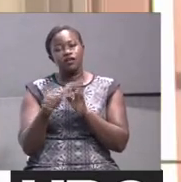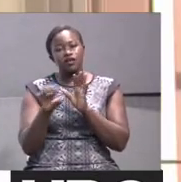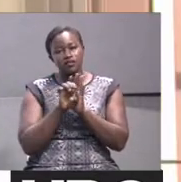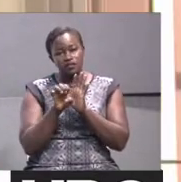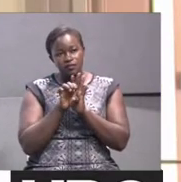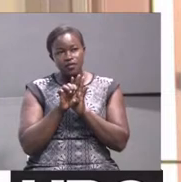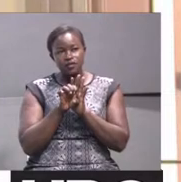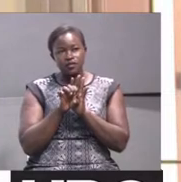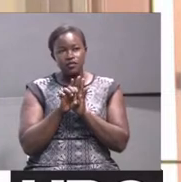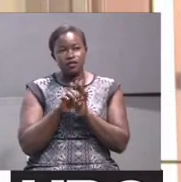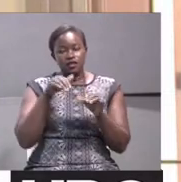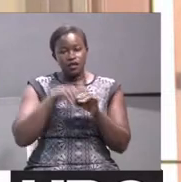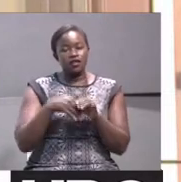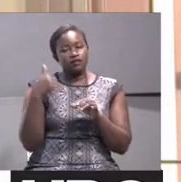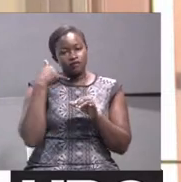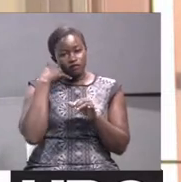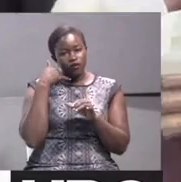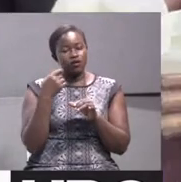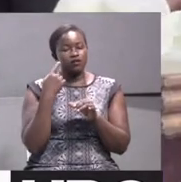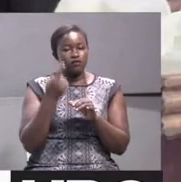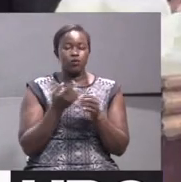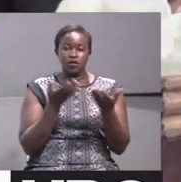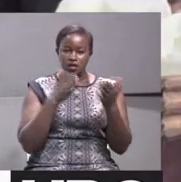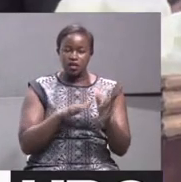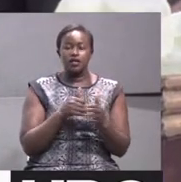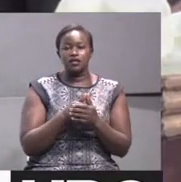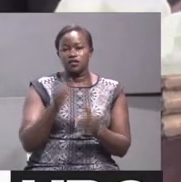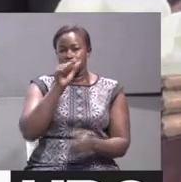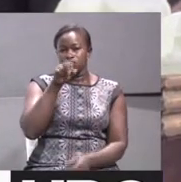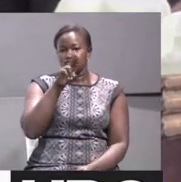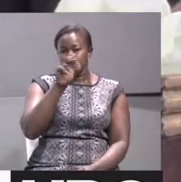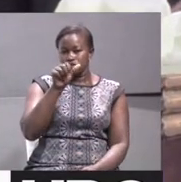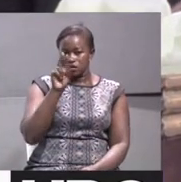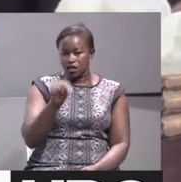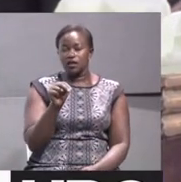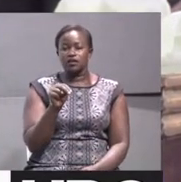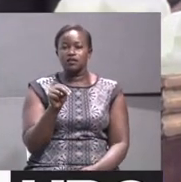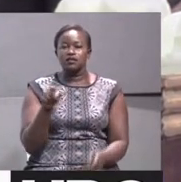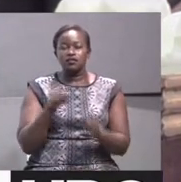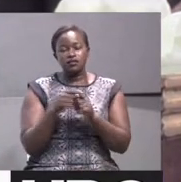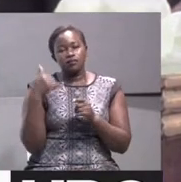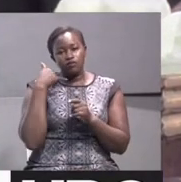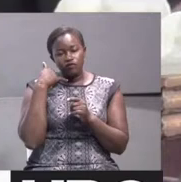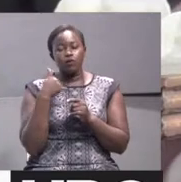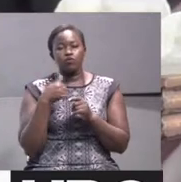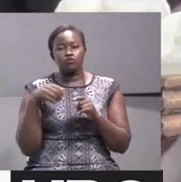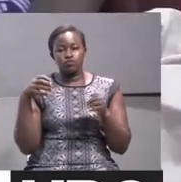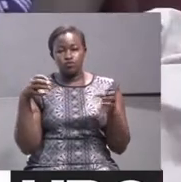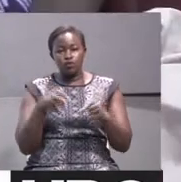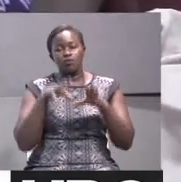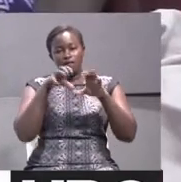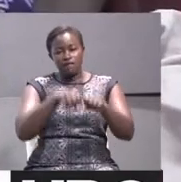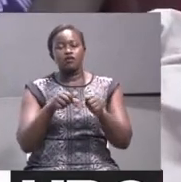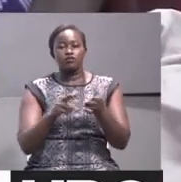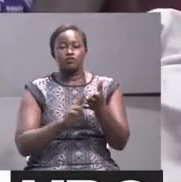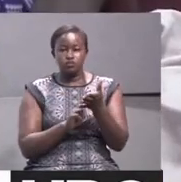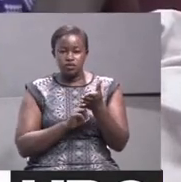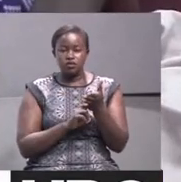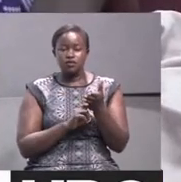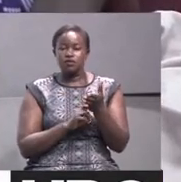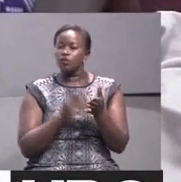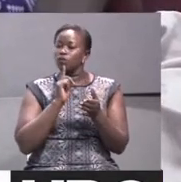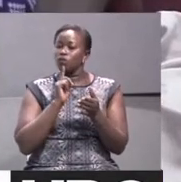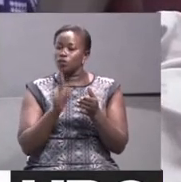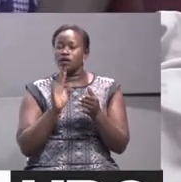included phones for the deceased Susan Magara, her parents, and phones which were used by the kidnappers directing her